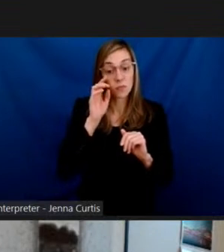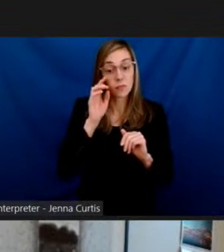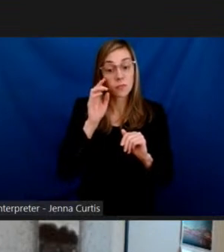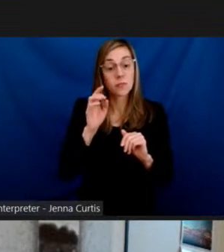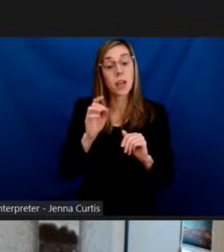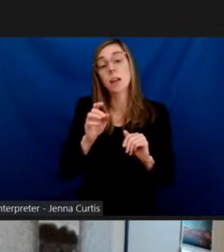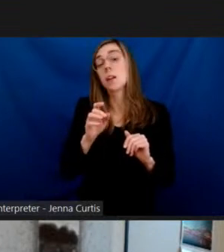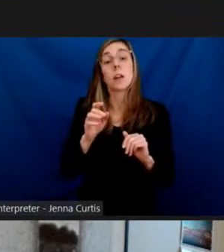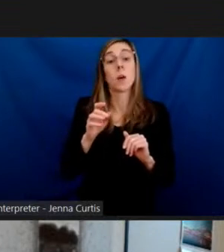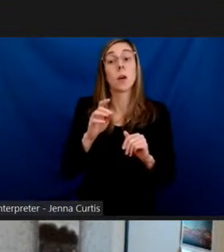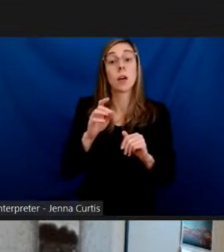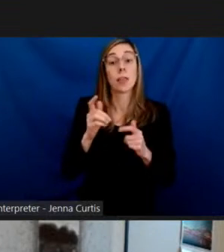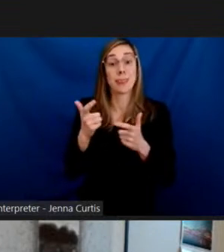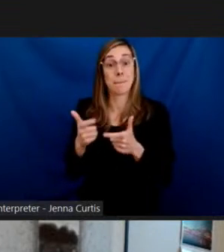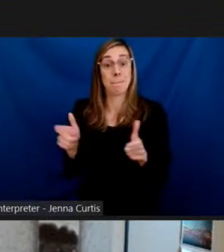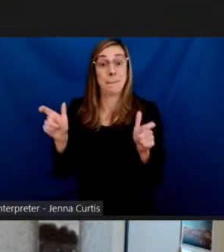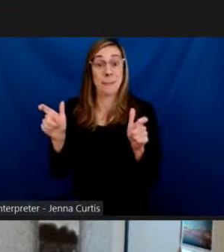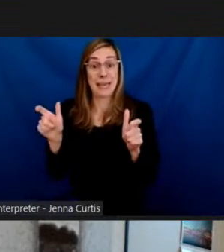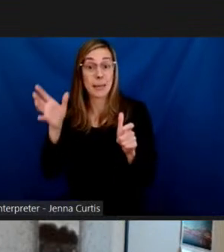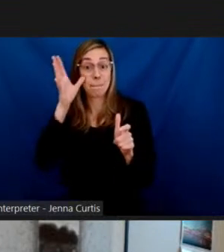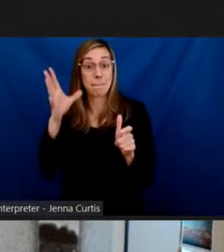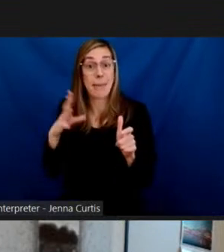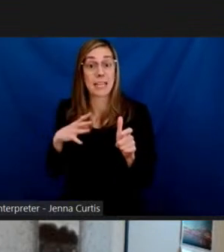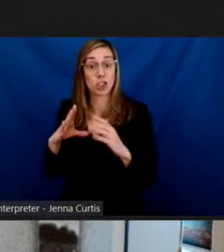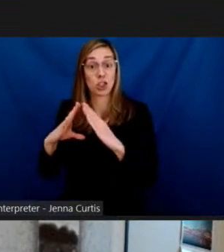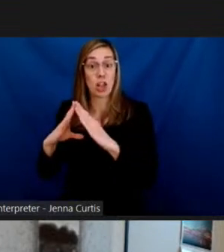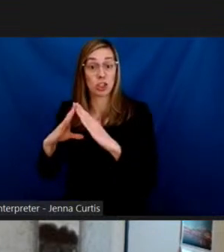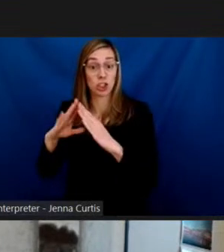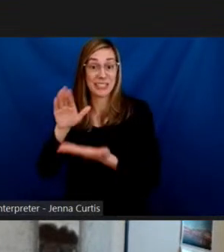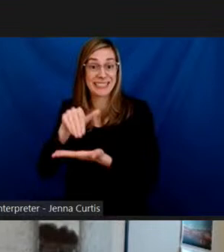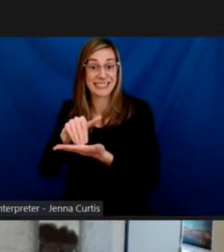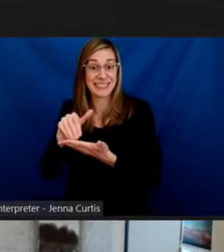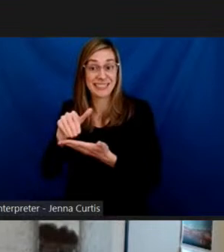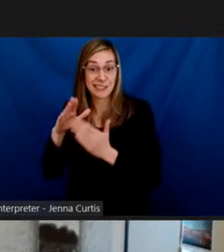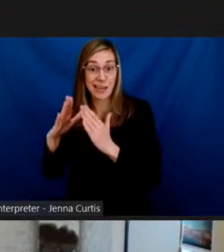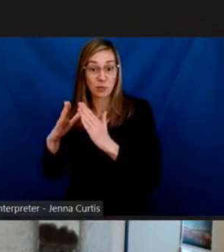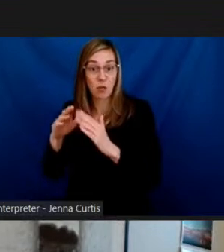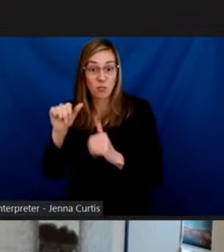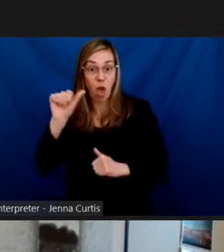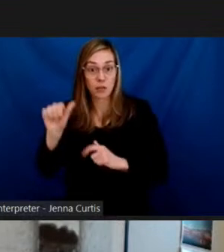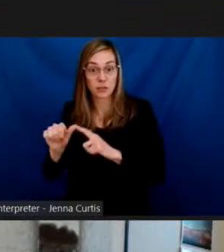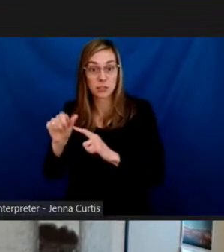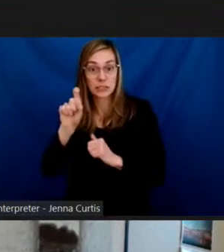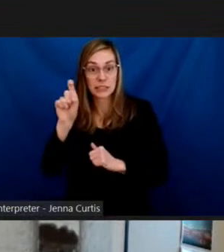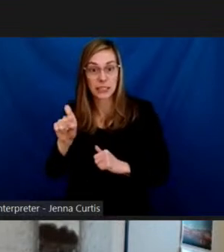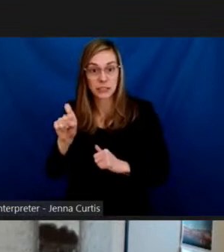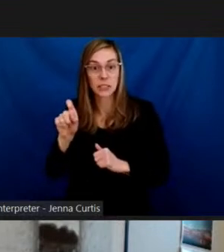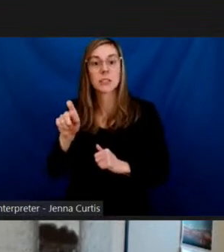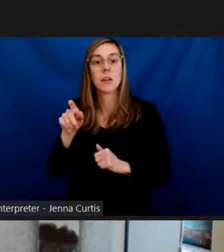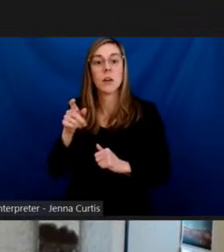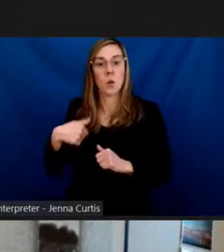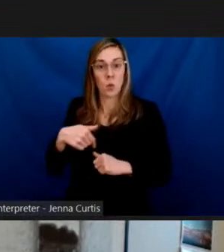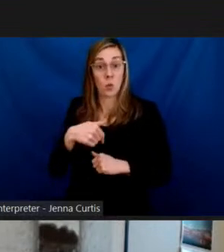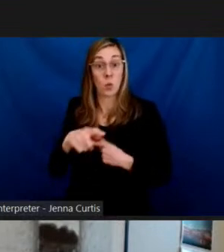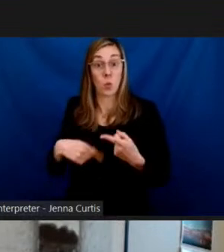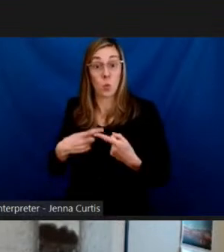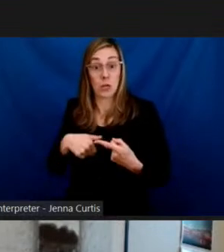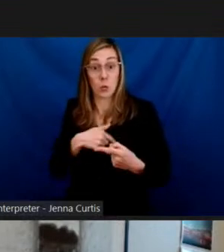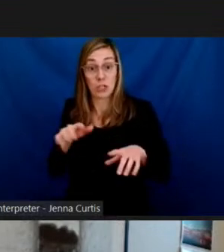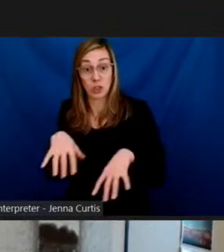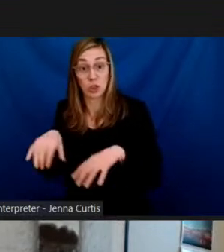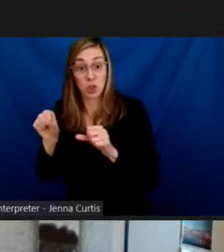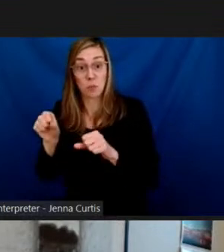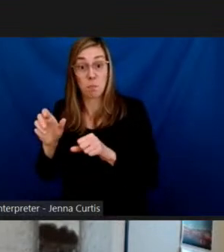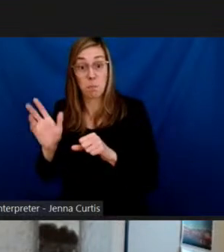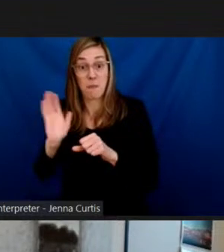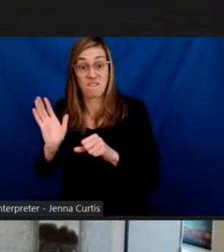shelter in downtown Austin, Texas, at the gate, they had a metal detector, they had a bag scanner, and they